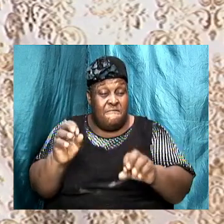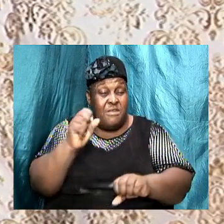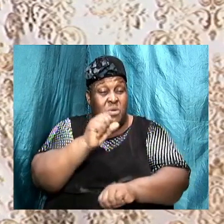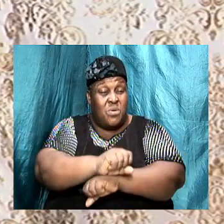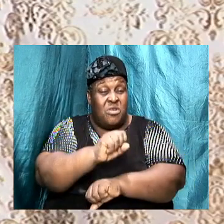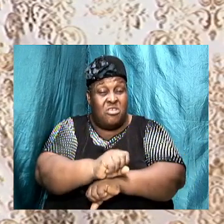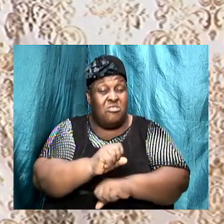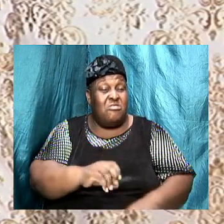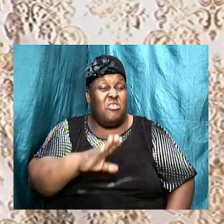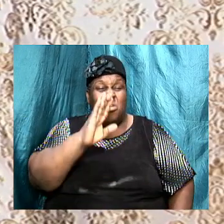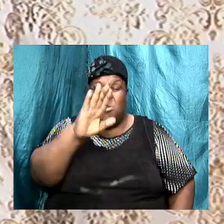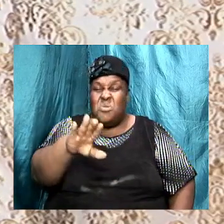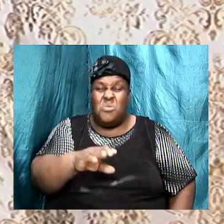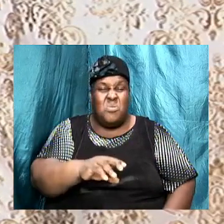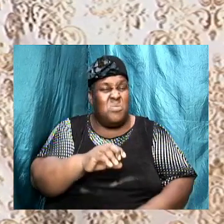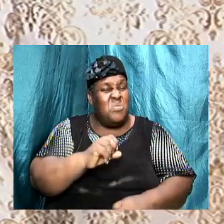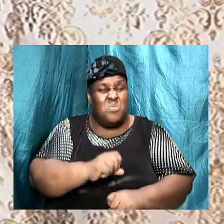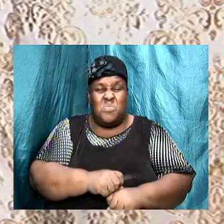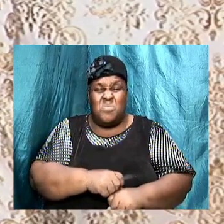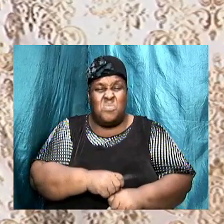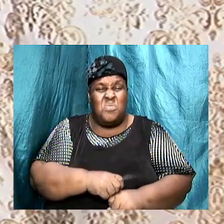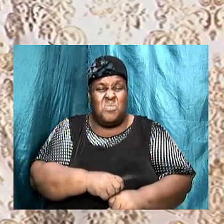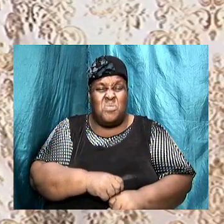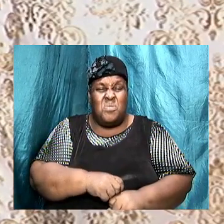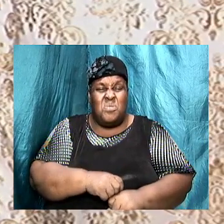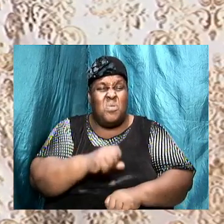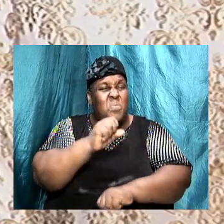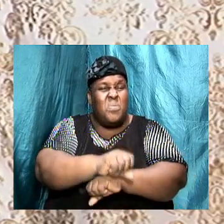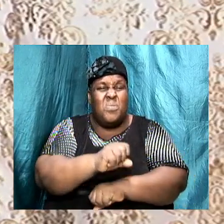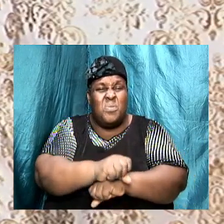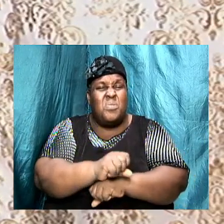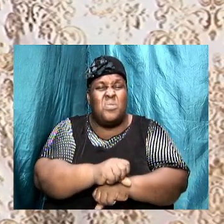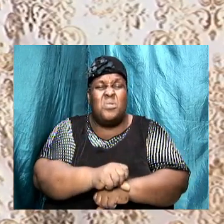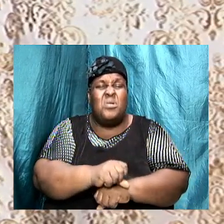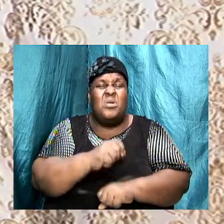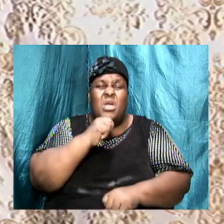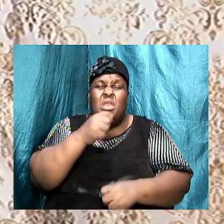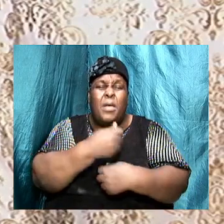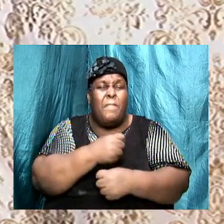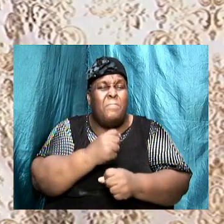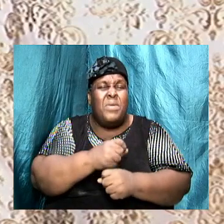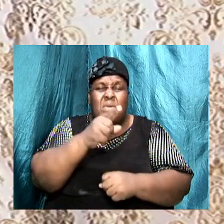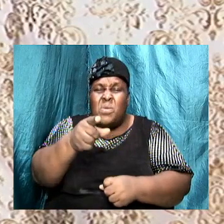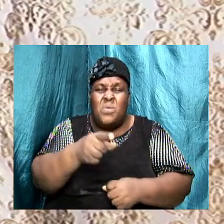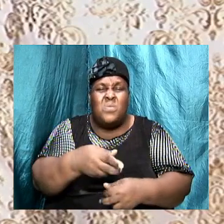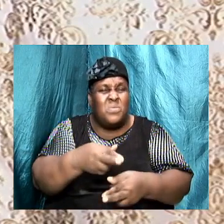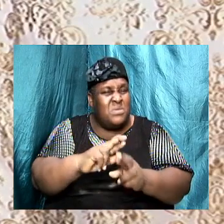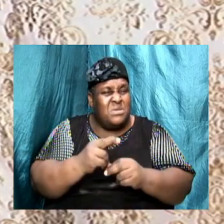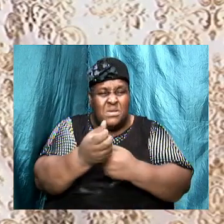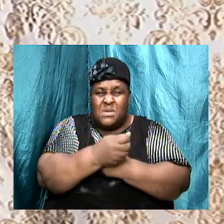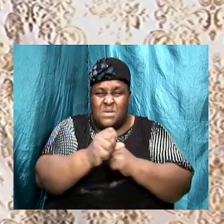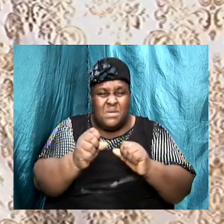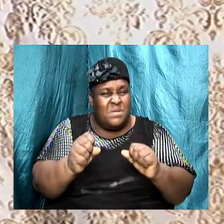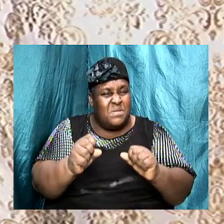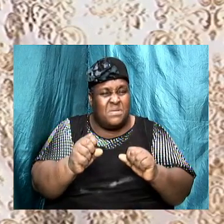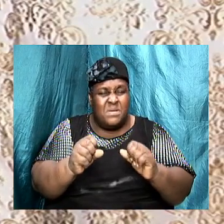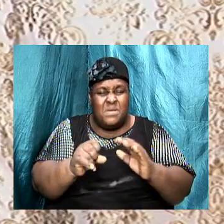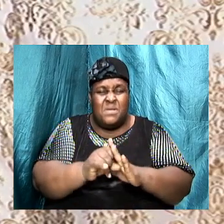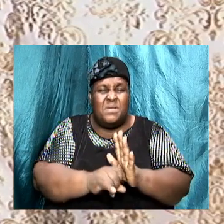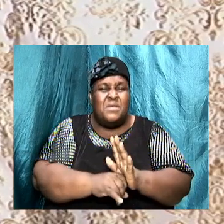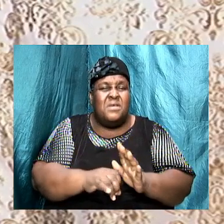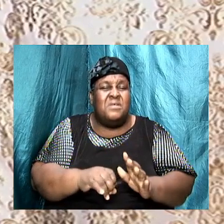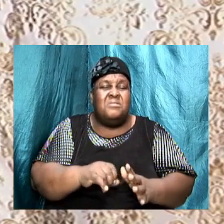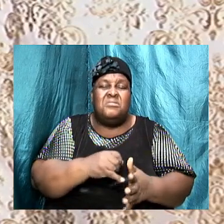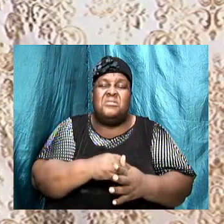will not cause you to gain salvation. It is a gift from God to us. There